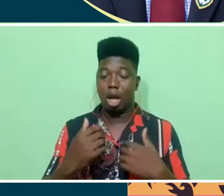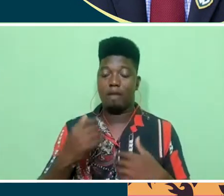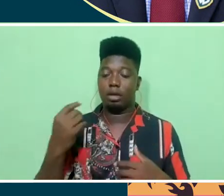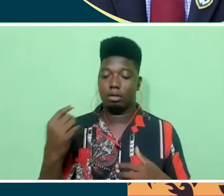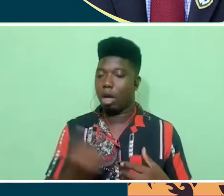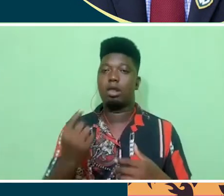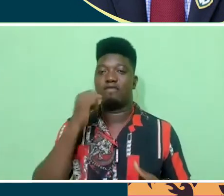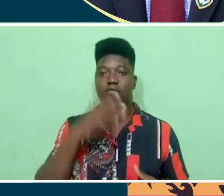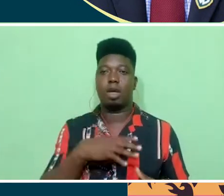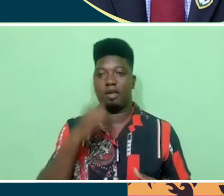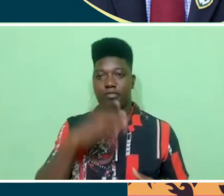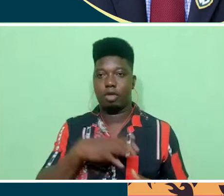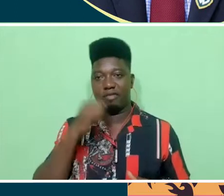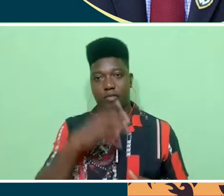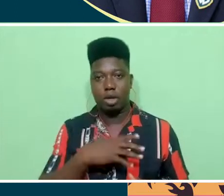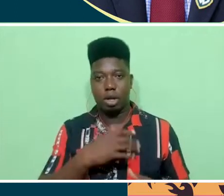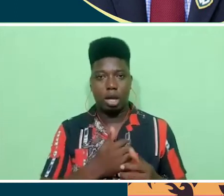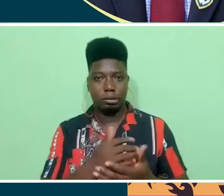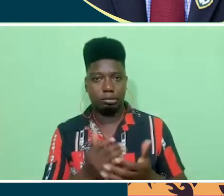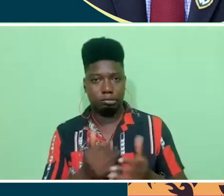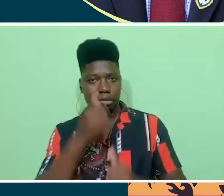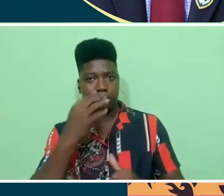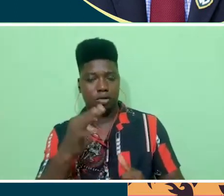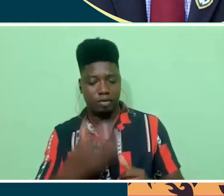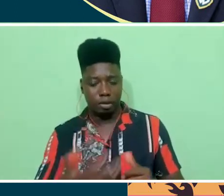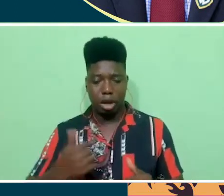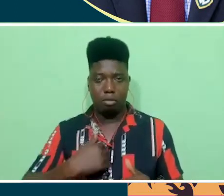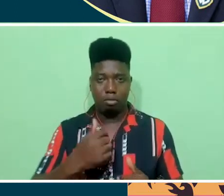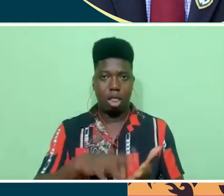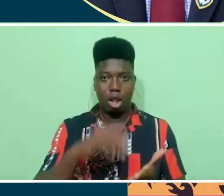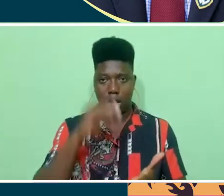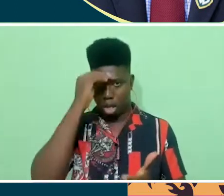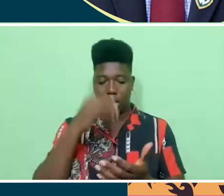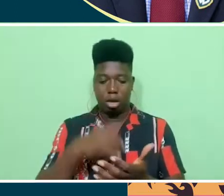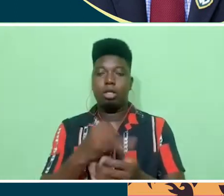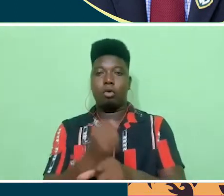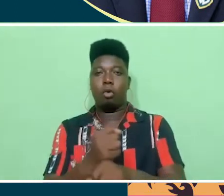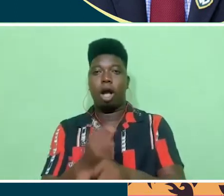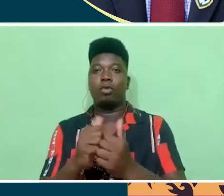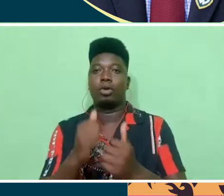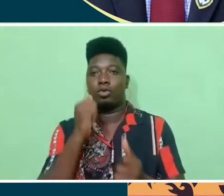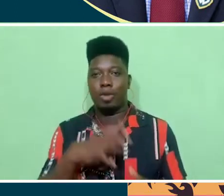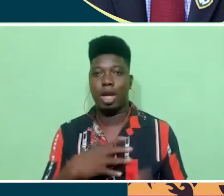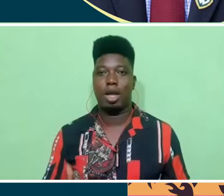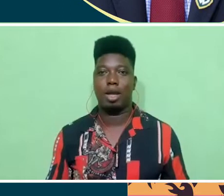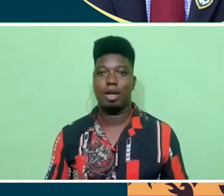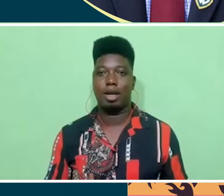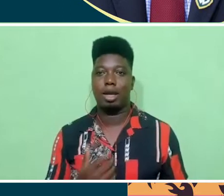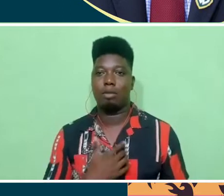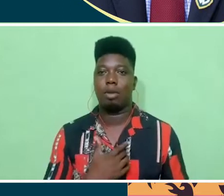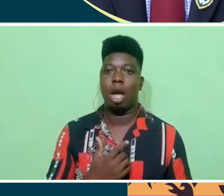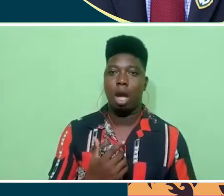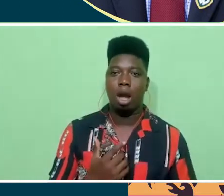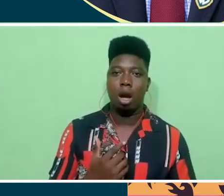taught me, and most of the things I've learned, it's by working with women. So now I started realizing to say, are